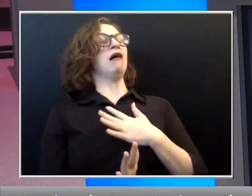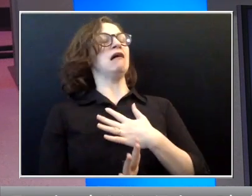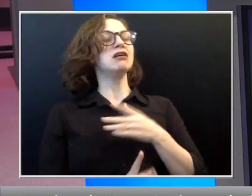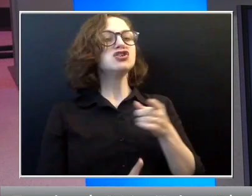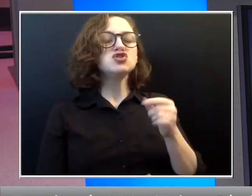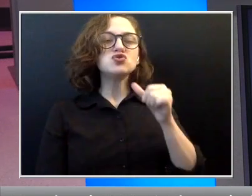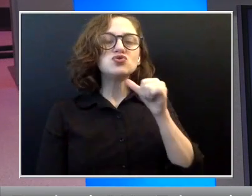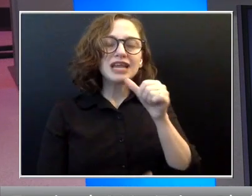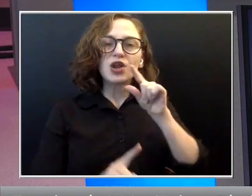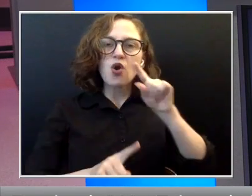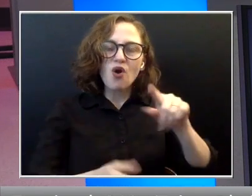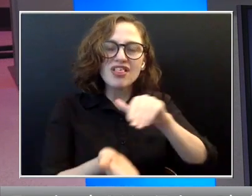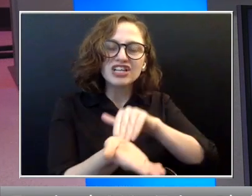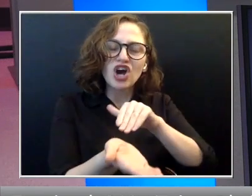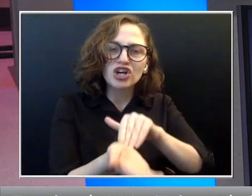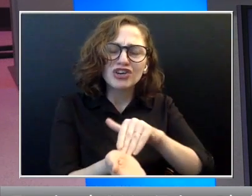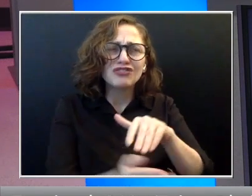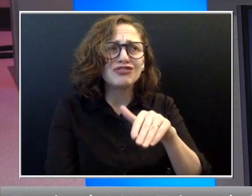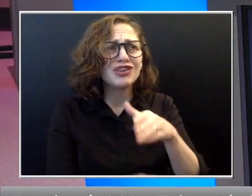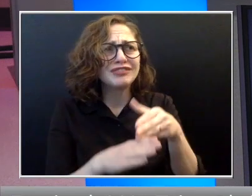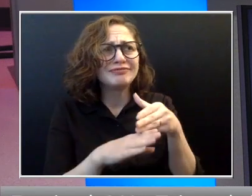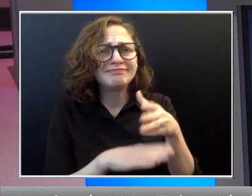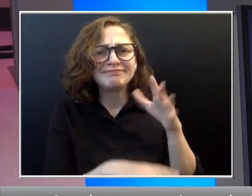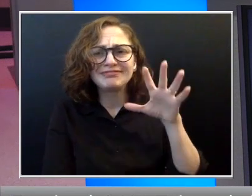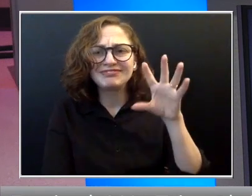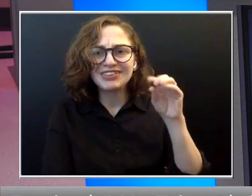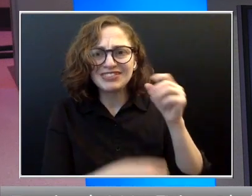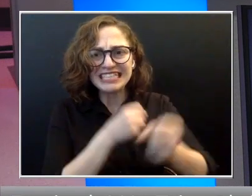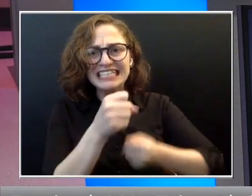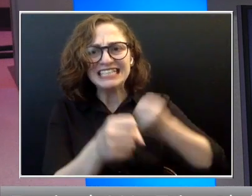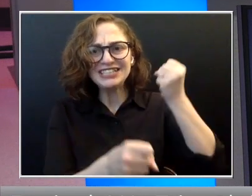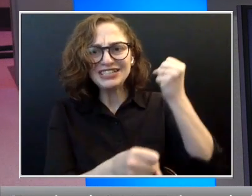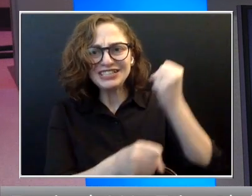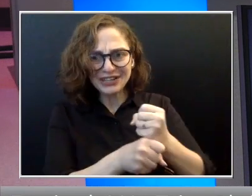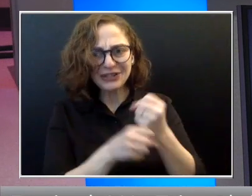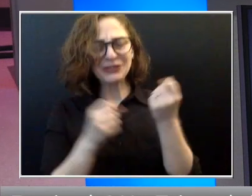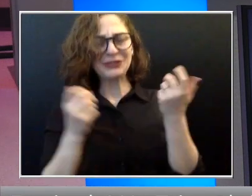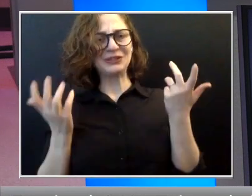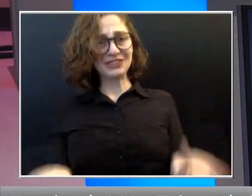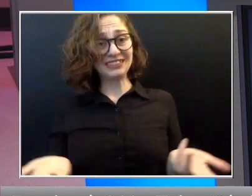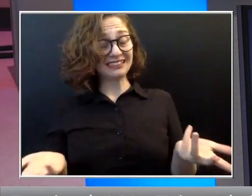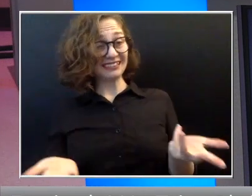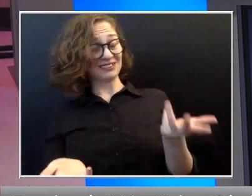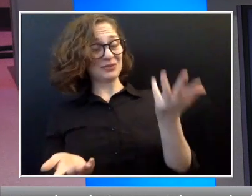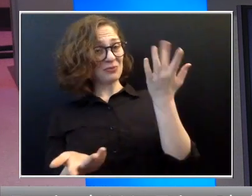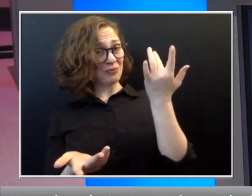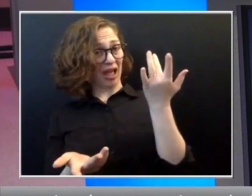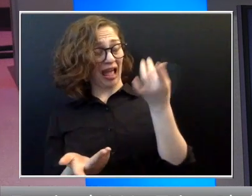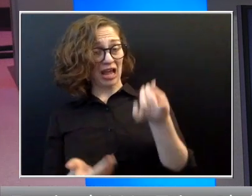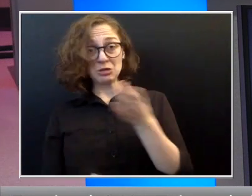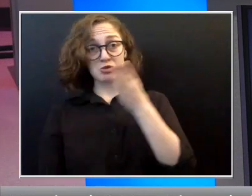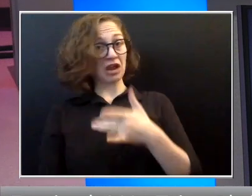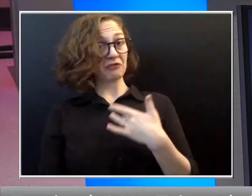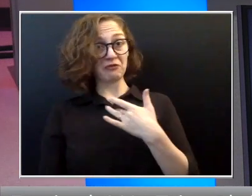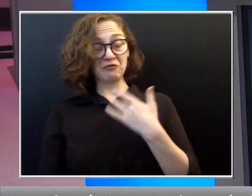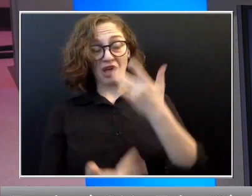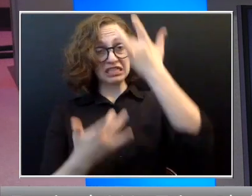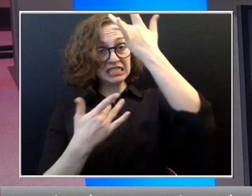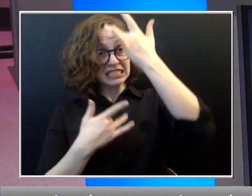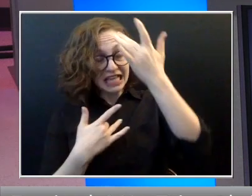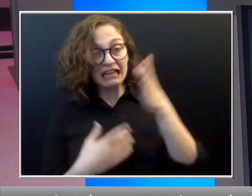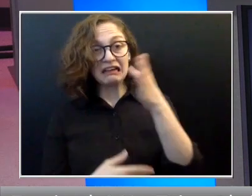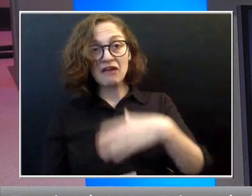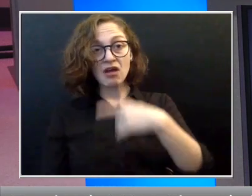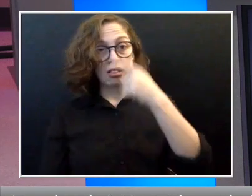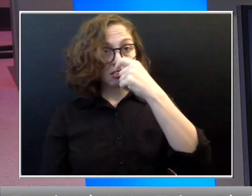decades before this. Was it because you just never felt sick? You never got a cold? Were you feeling awful at times over the years and just